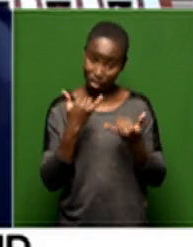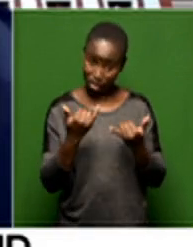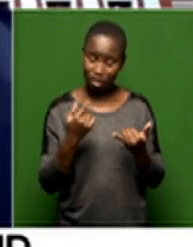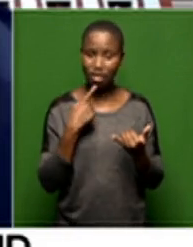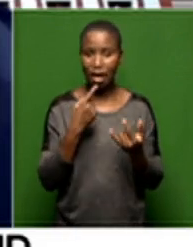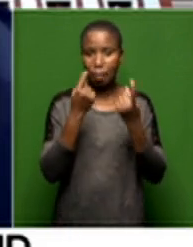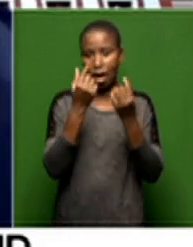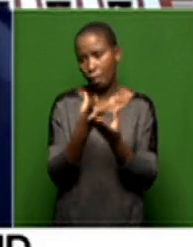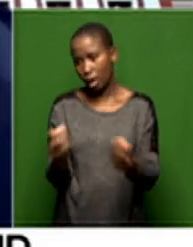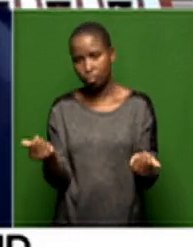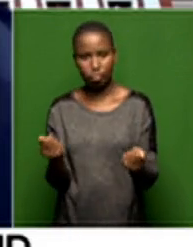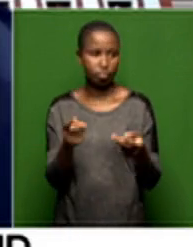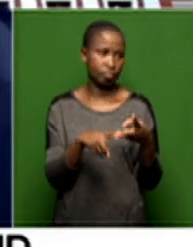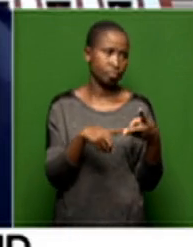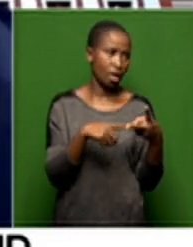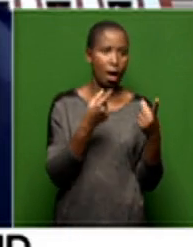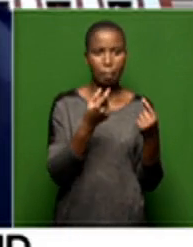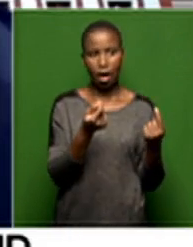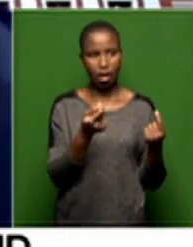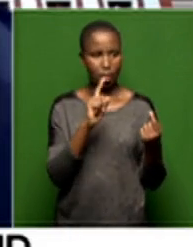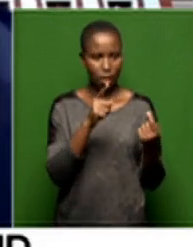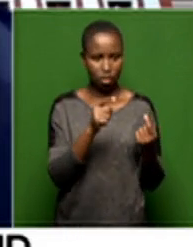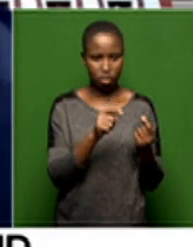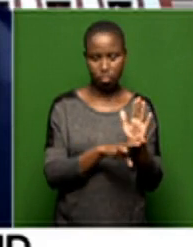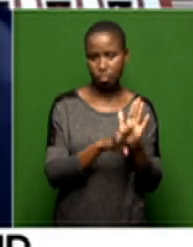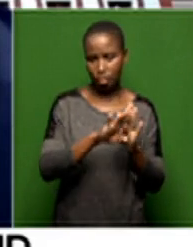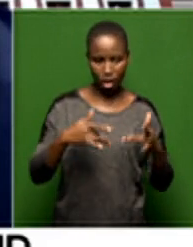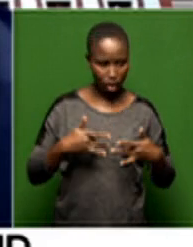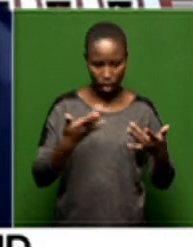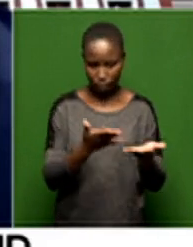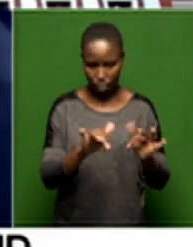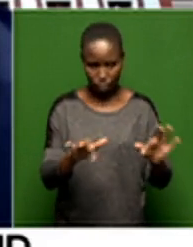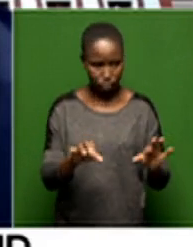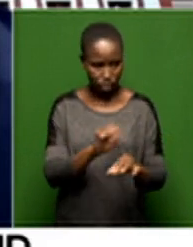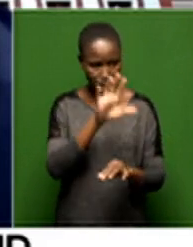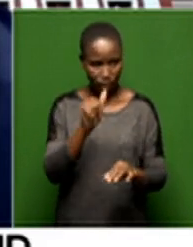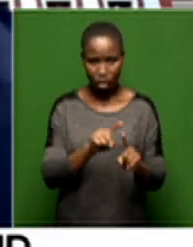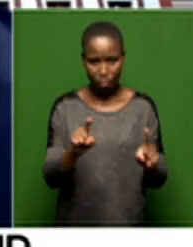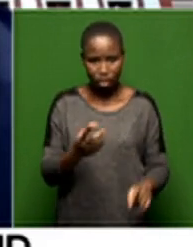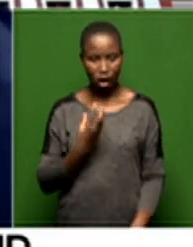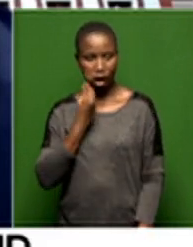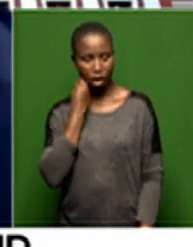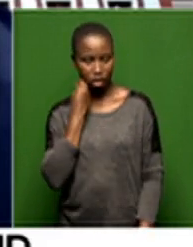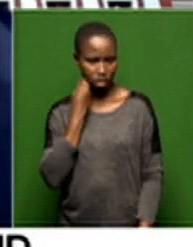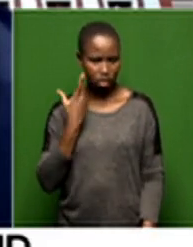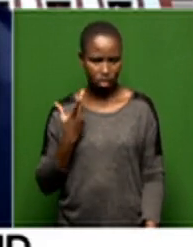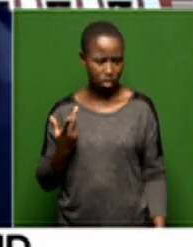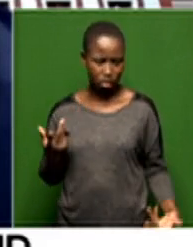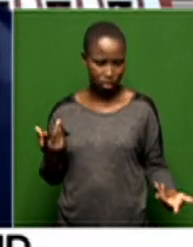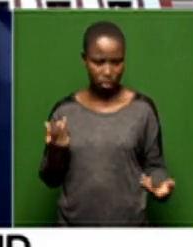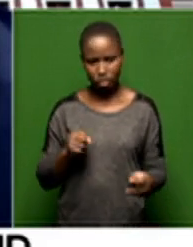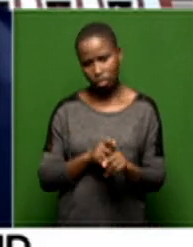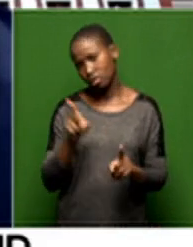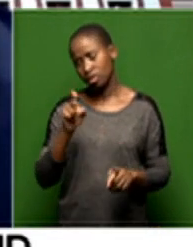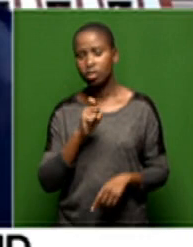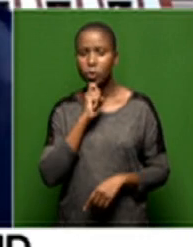that disappears, money that should be given to better the lives of so many South Africans, and yet it is being